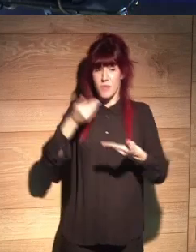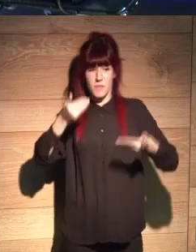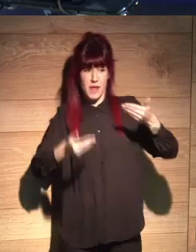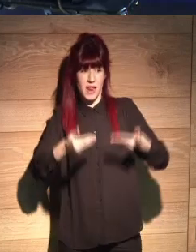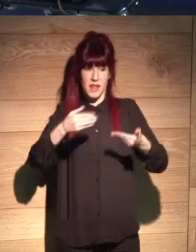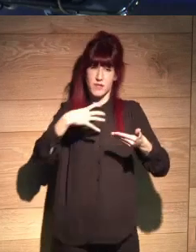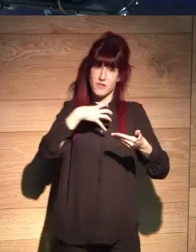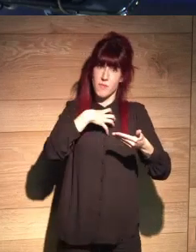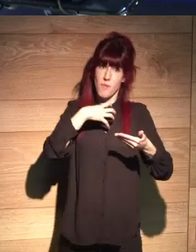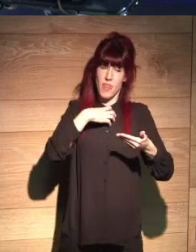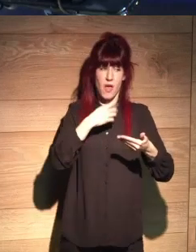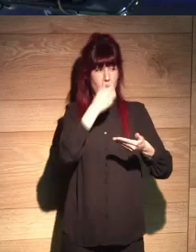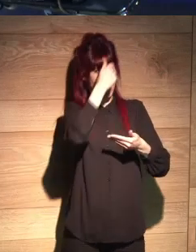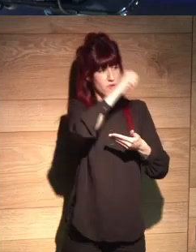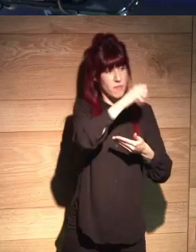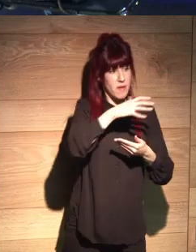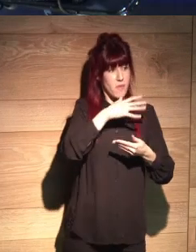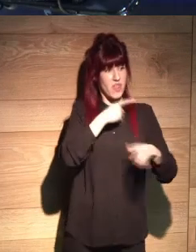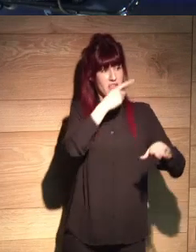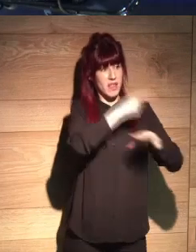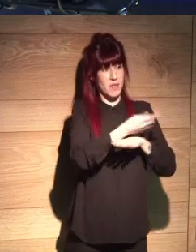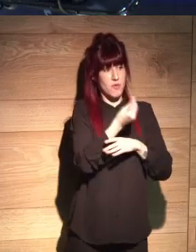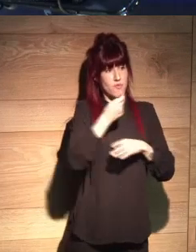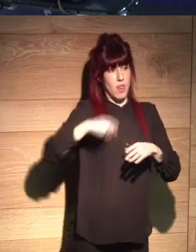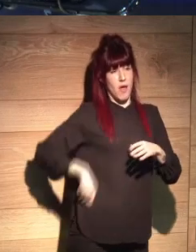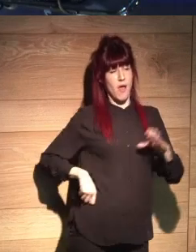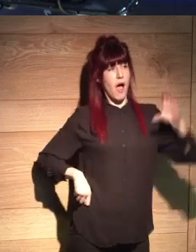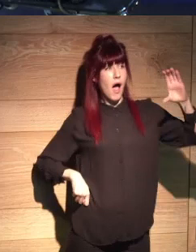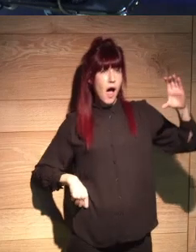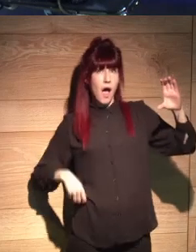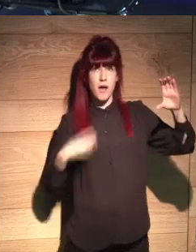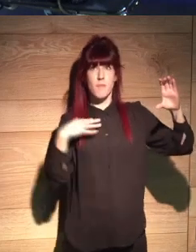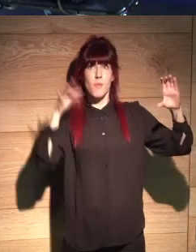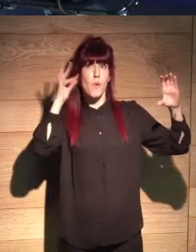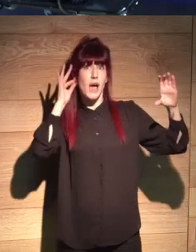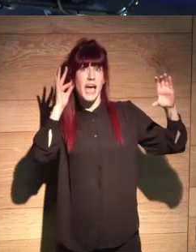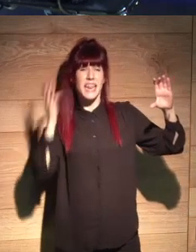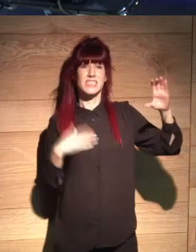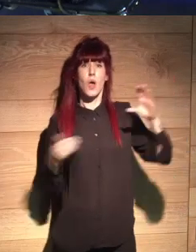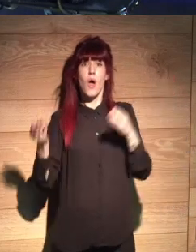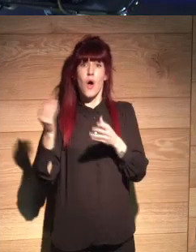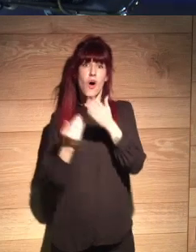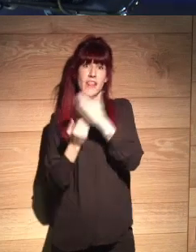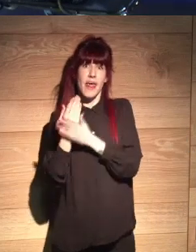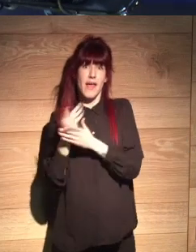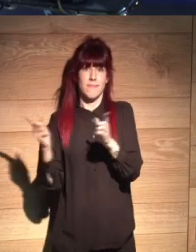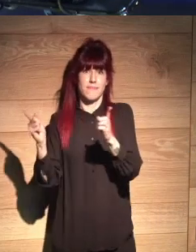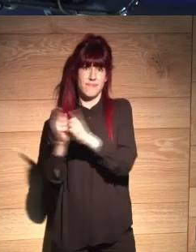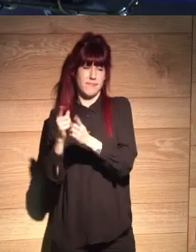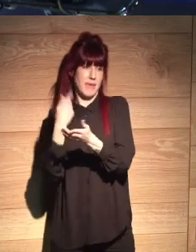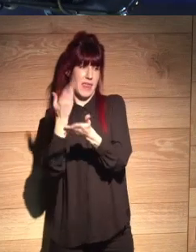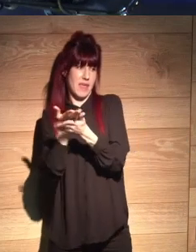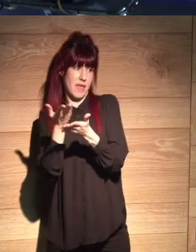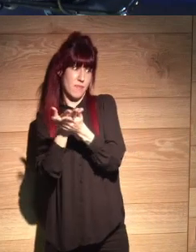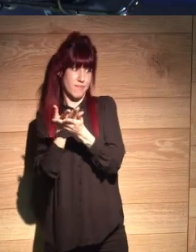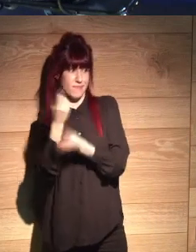as men. We can't compare directly the gap because they have higher salaries, and women, we ask for reduced working days. This